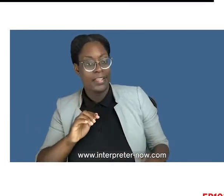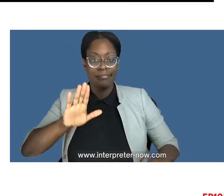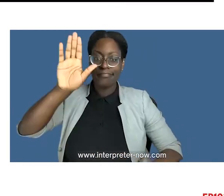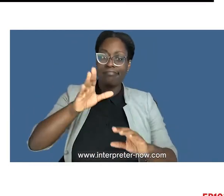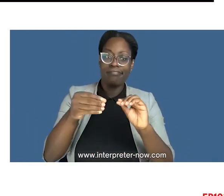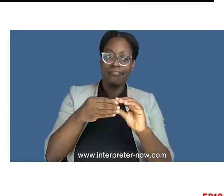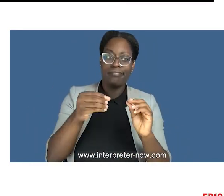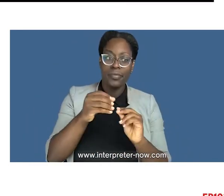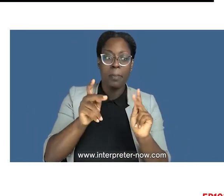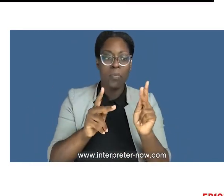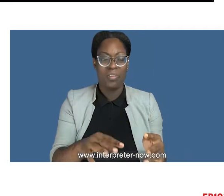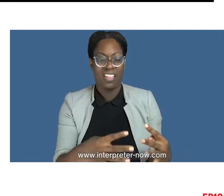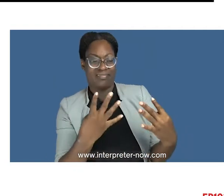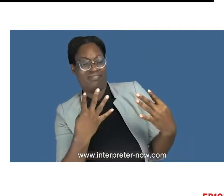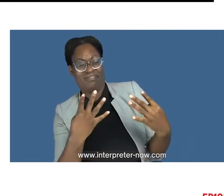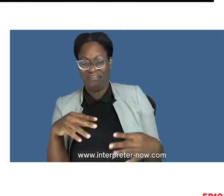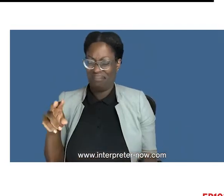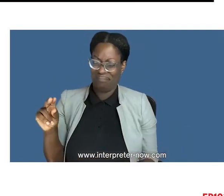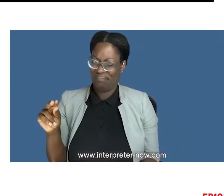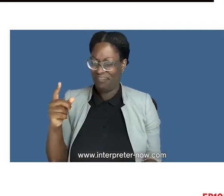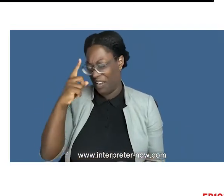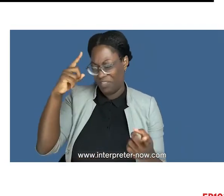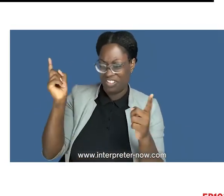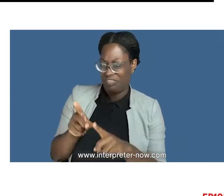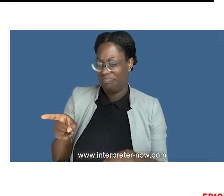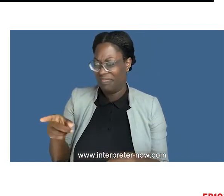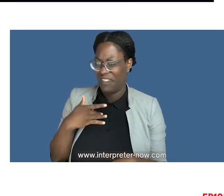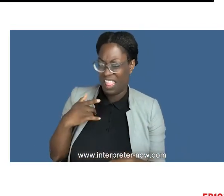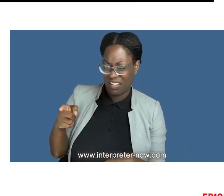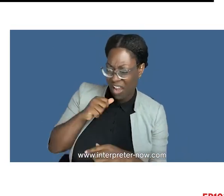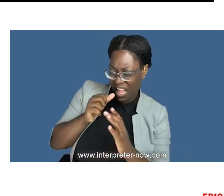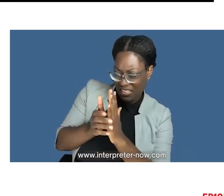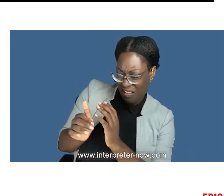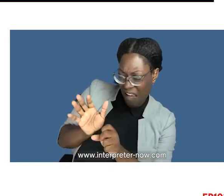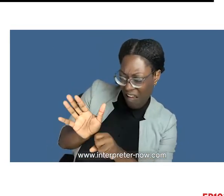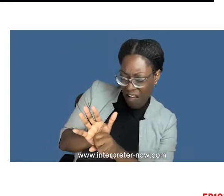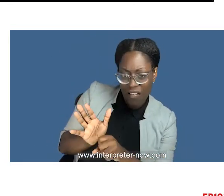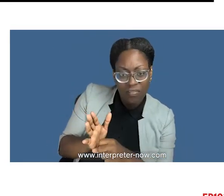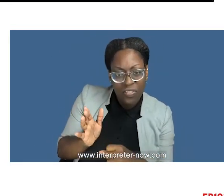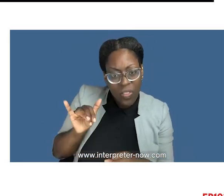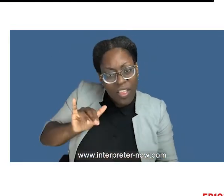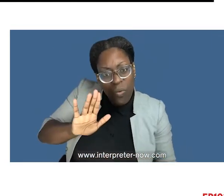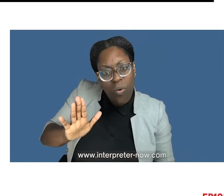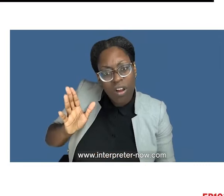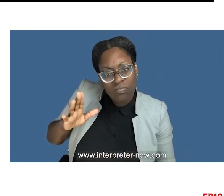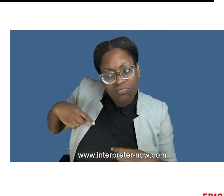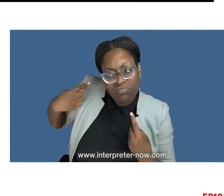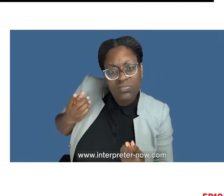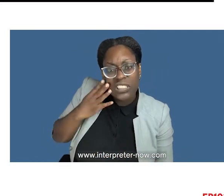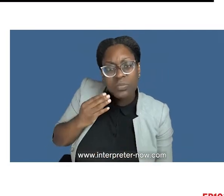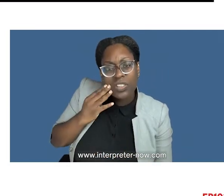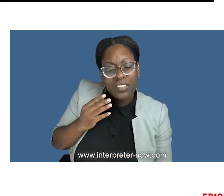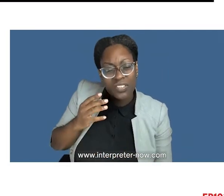right? And so you're internalizing that, and you might lose confidence. You might recede a bit as well. And